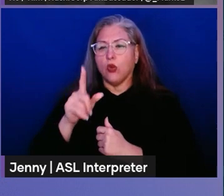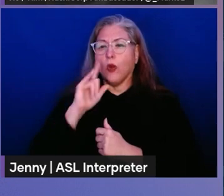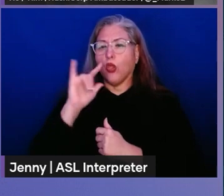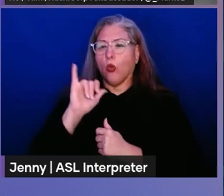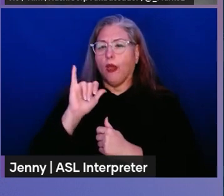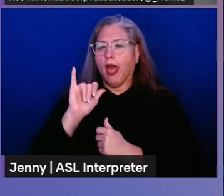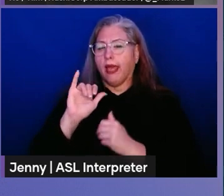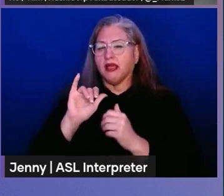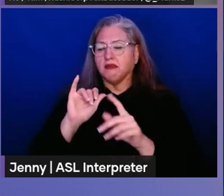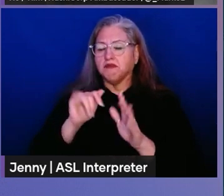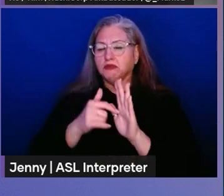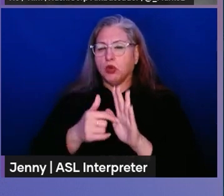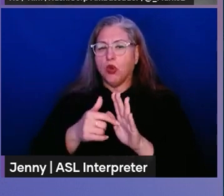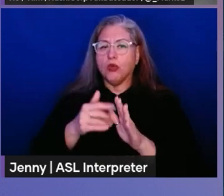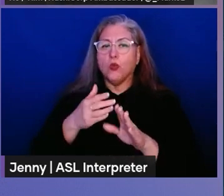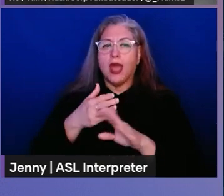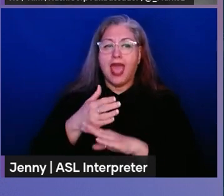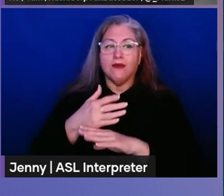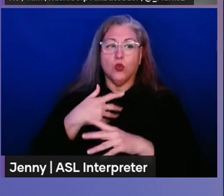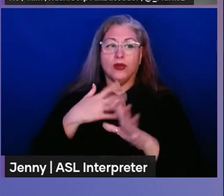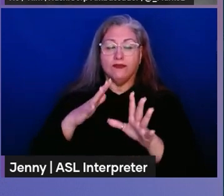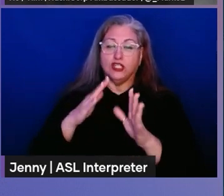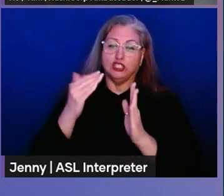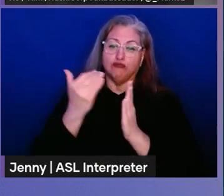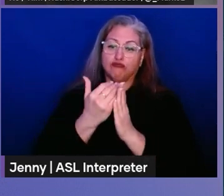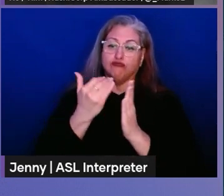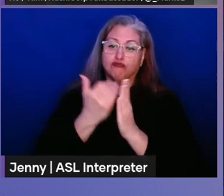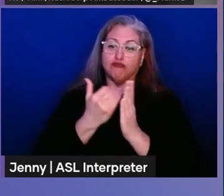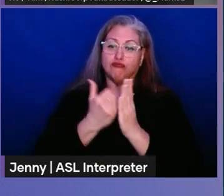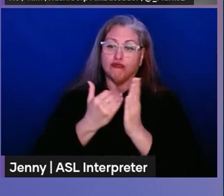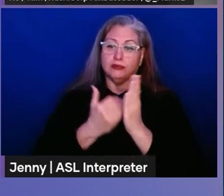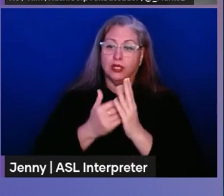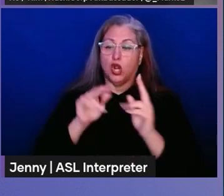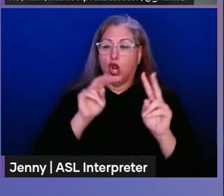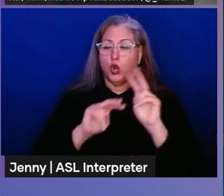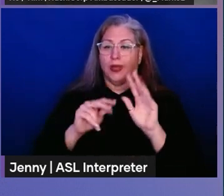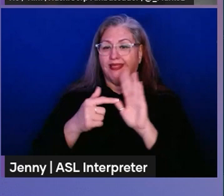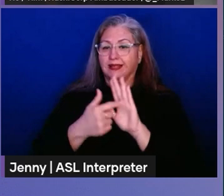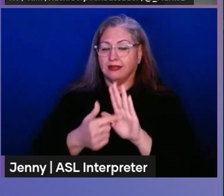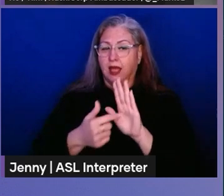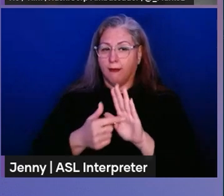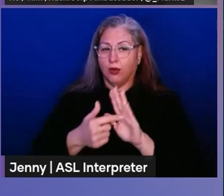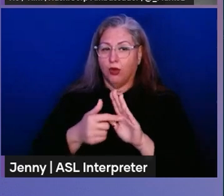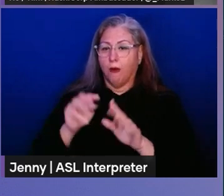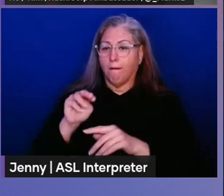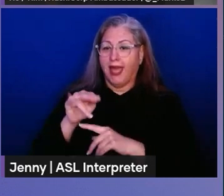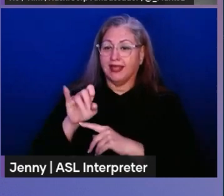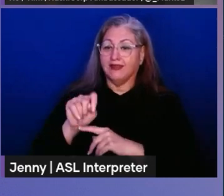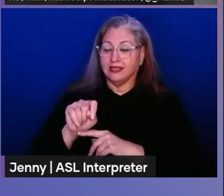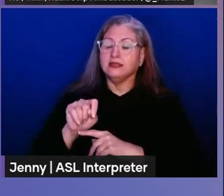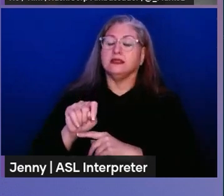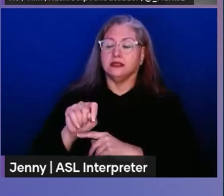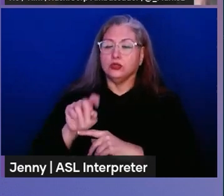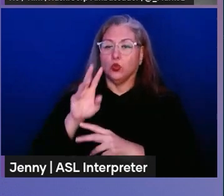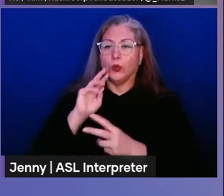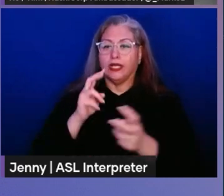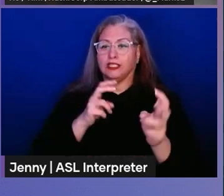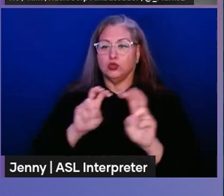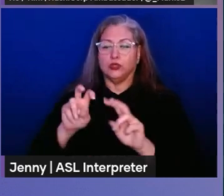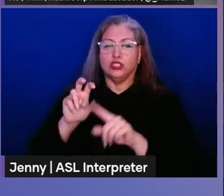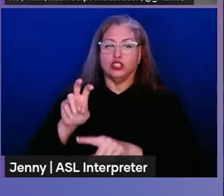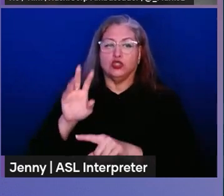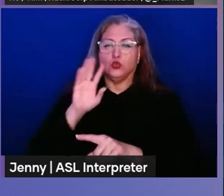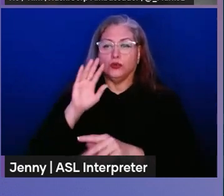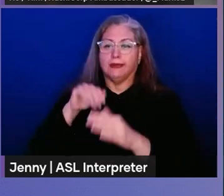So after we kind of finish looking at the example manifest, we're going to switch kind of into